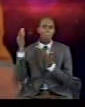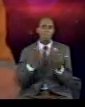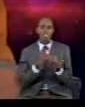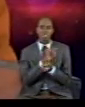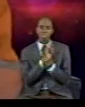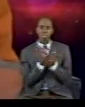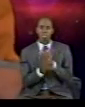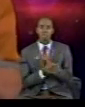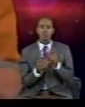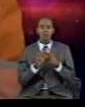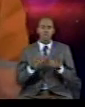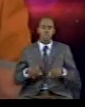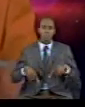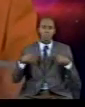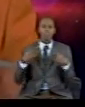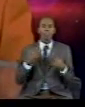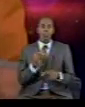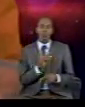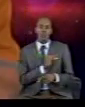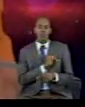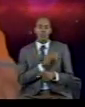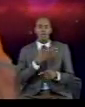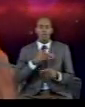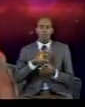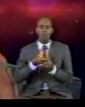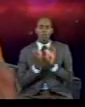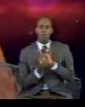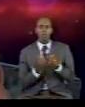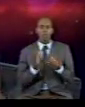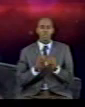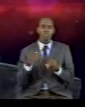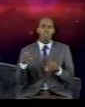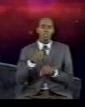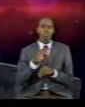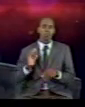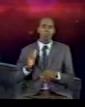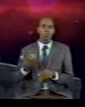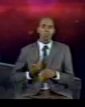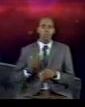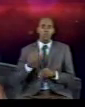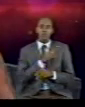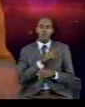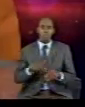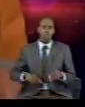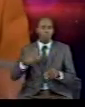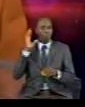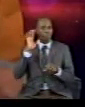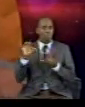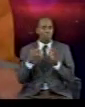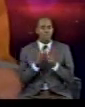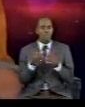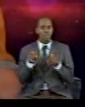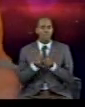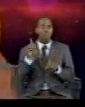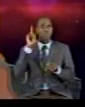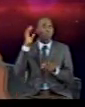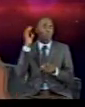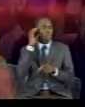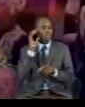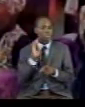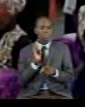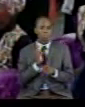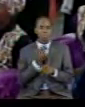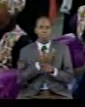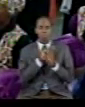and conversion in their soul. The Lord is doing it as he's hearing our prayers. In